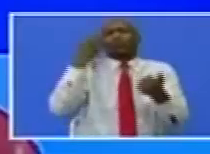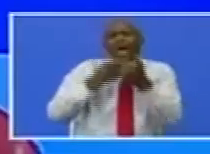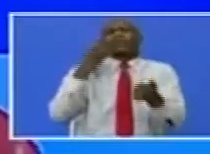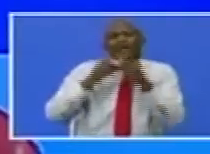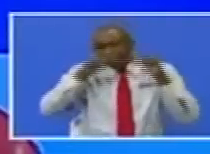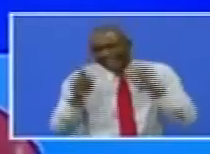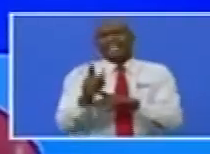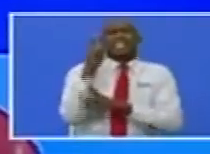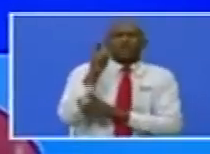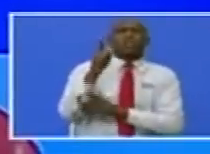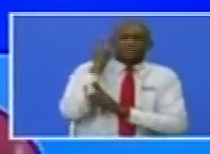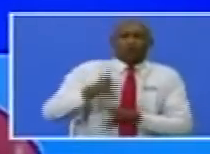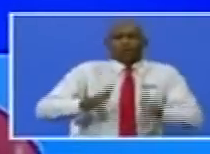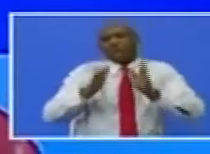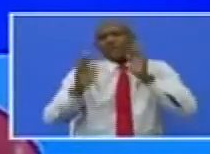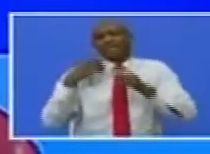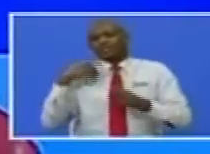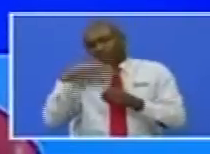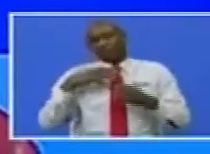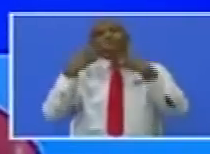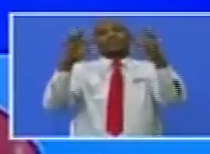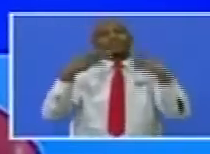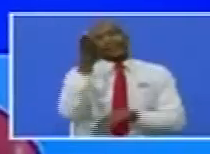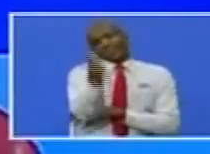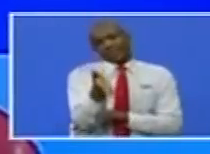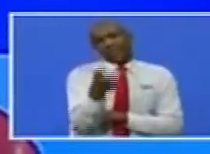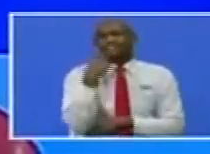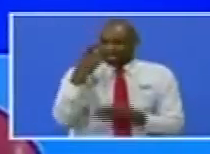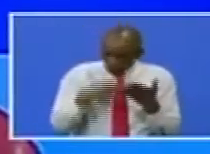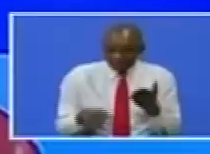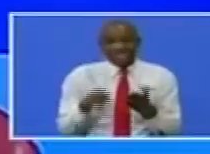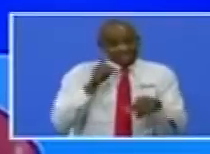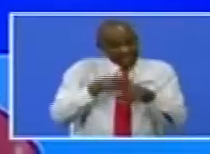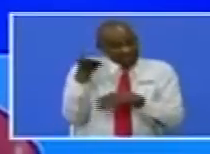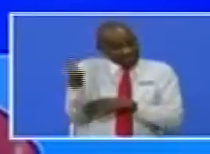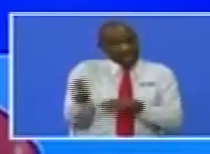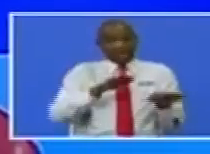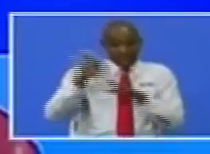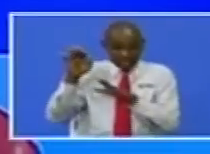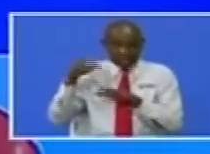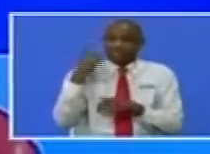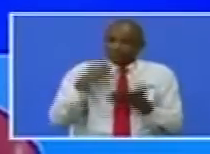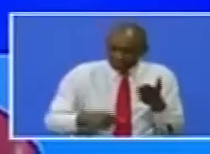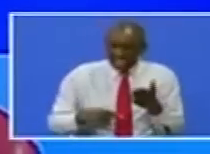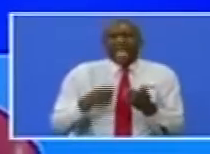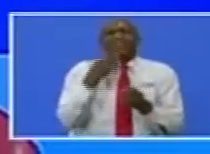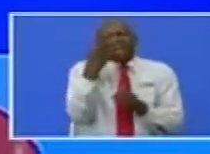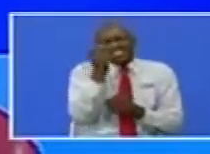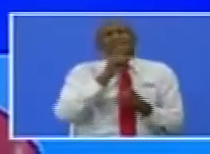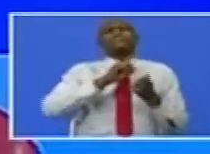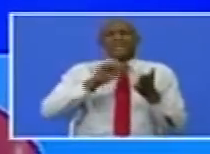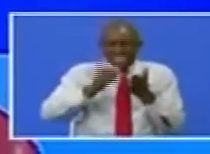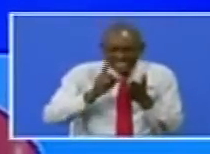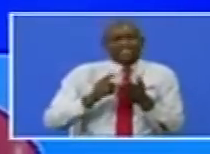legal technicalities to set free graft suspects. In his State of the Nation address, initially delayed for half an hour due to